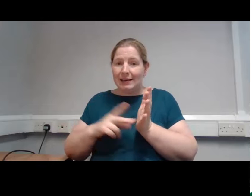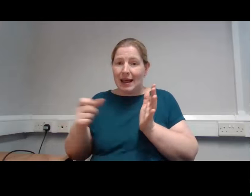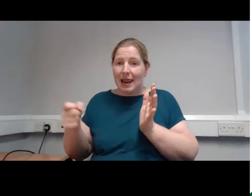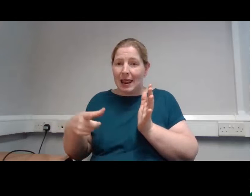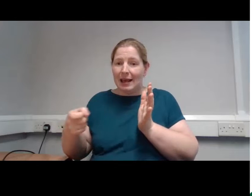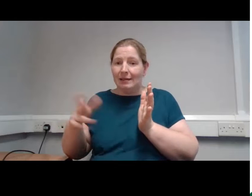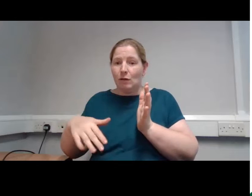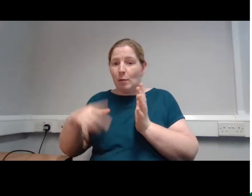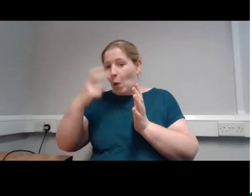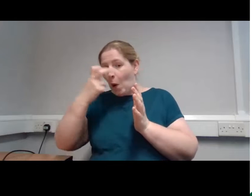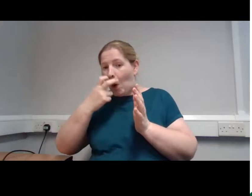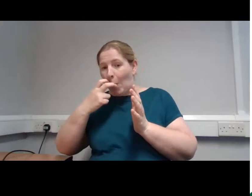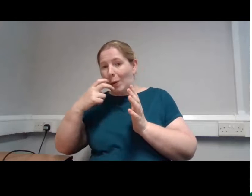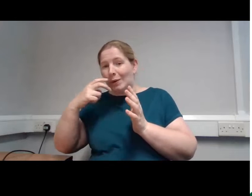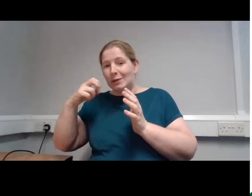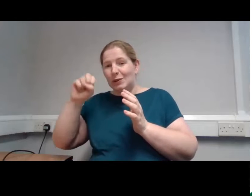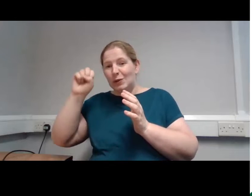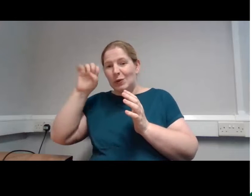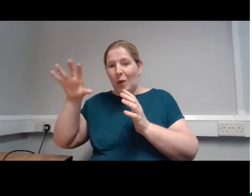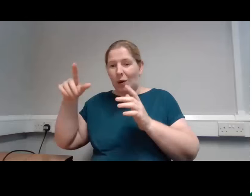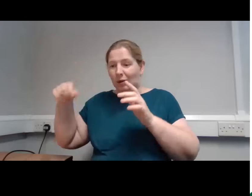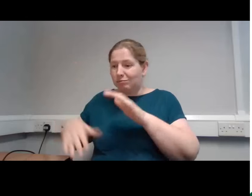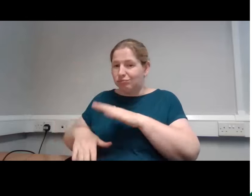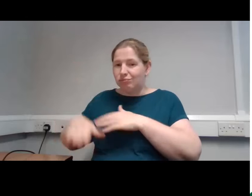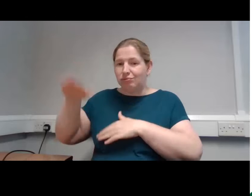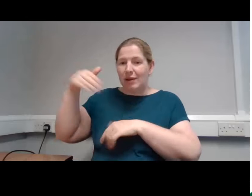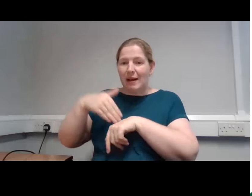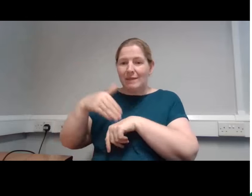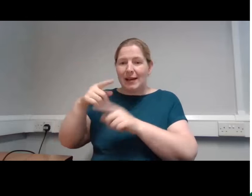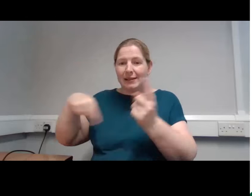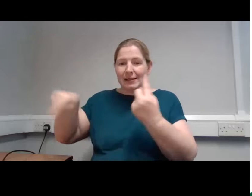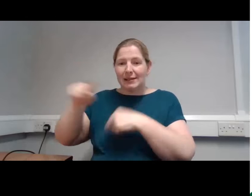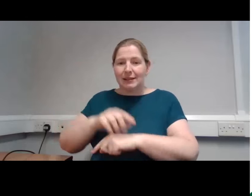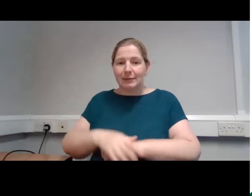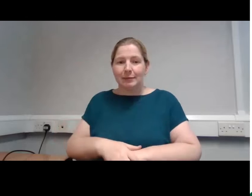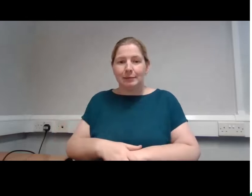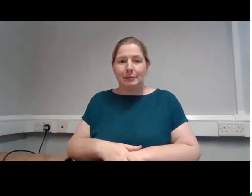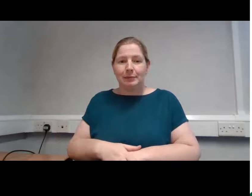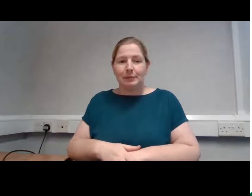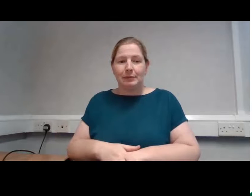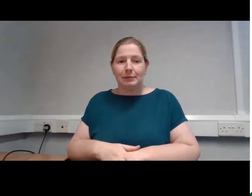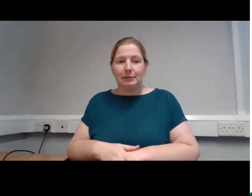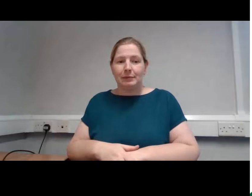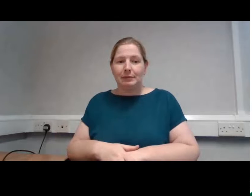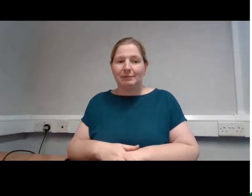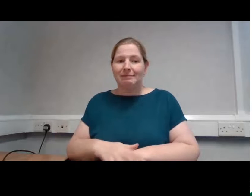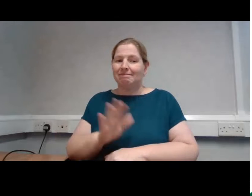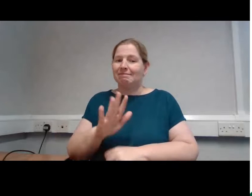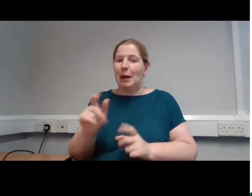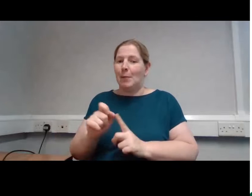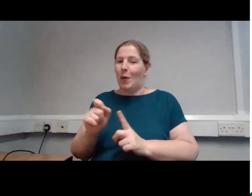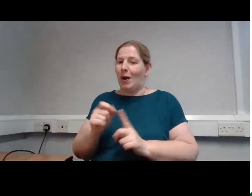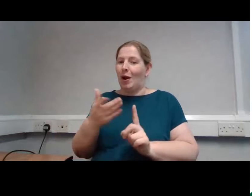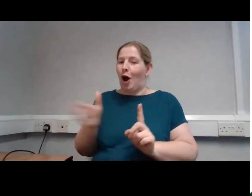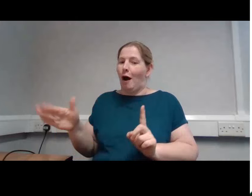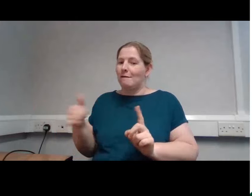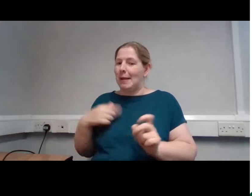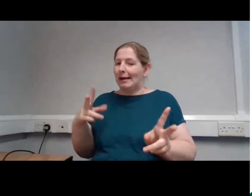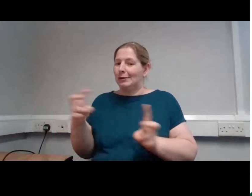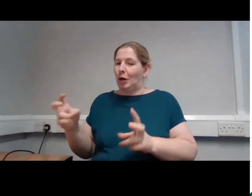impacted health problems in people who grew up in the area? think She that's does say if that's off my topic.